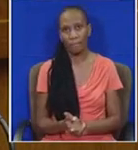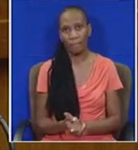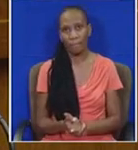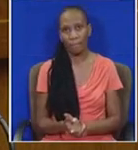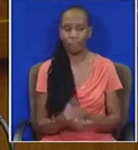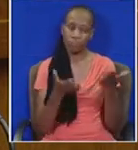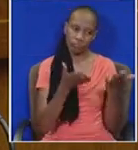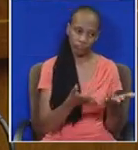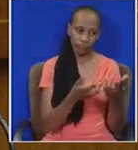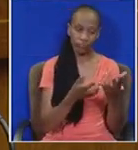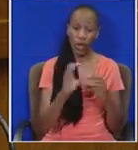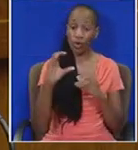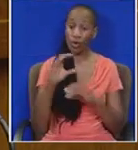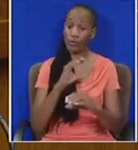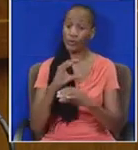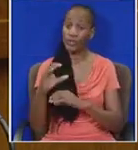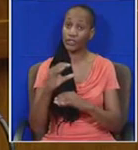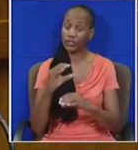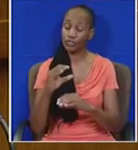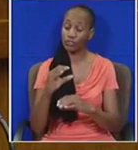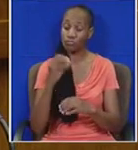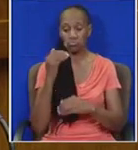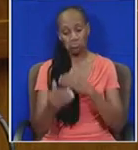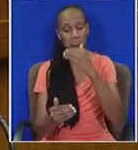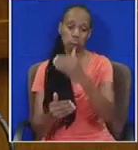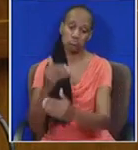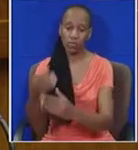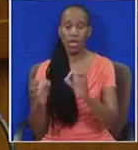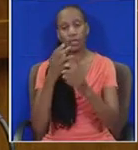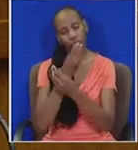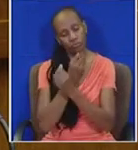And in the area of communication, communication is smooth.